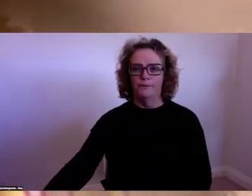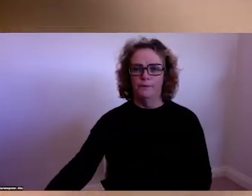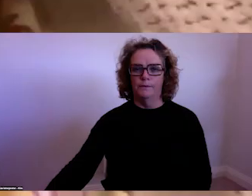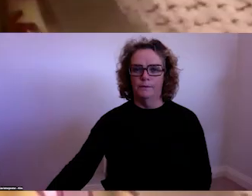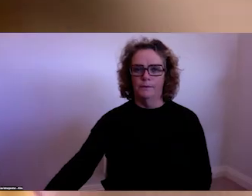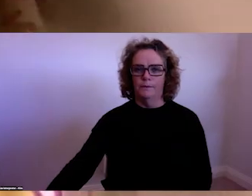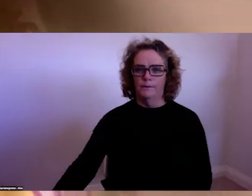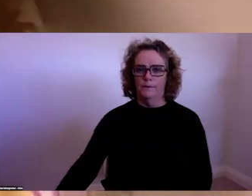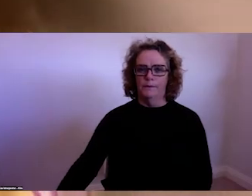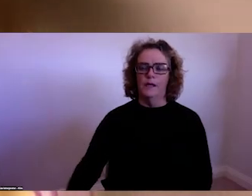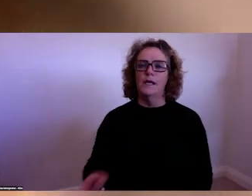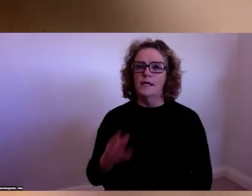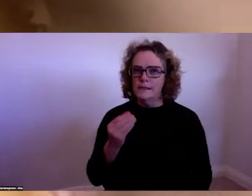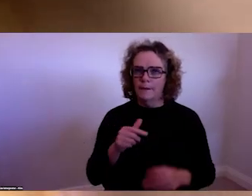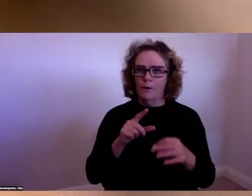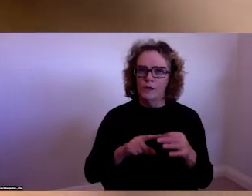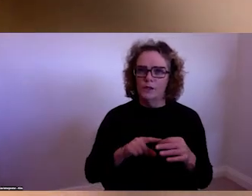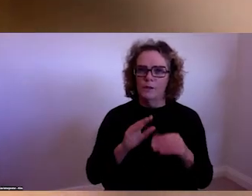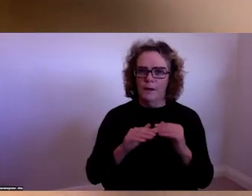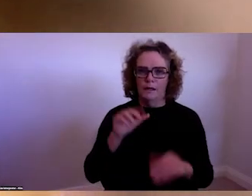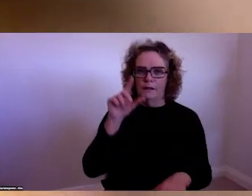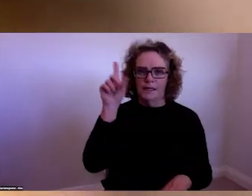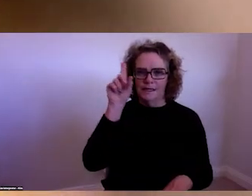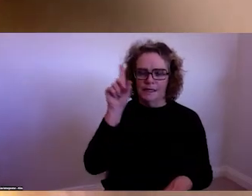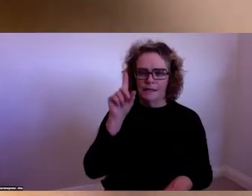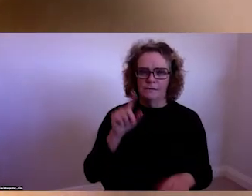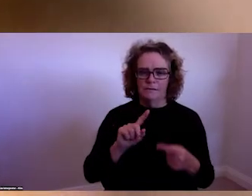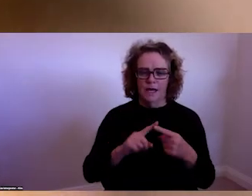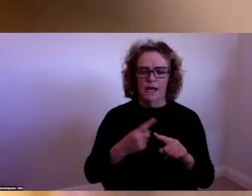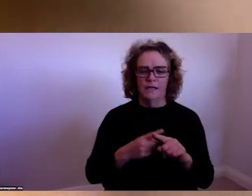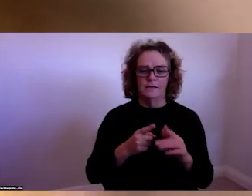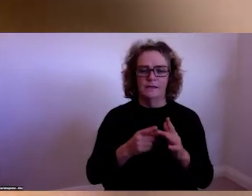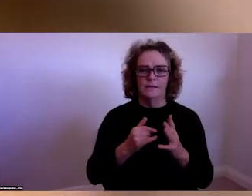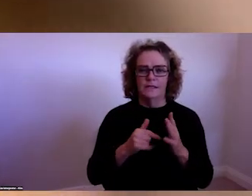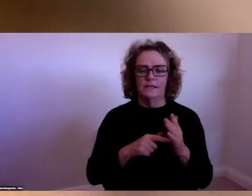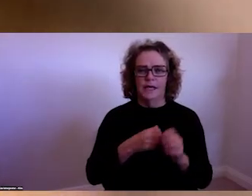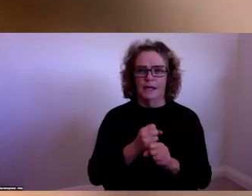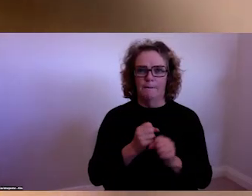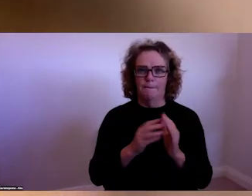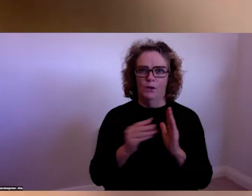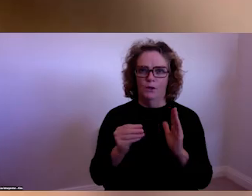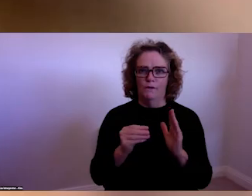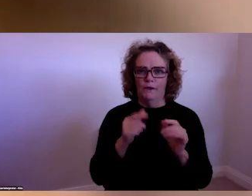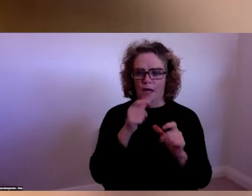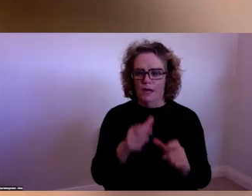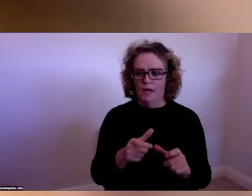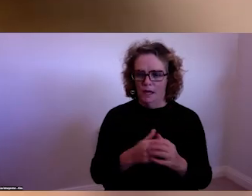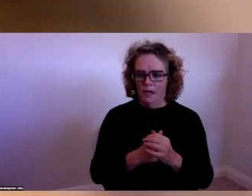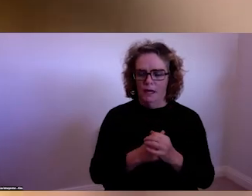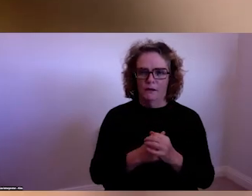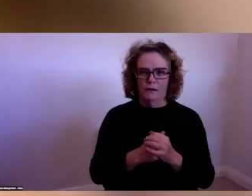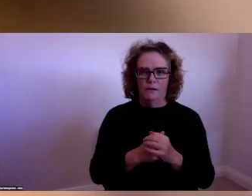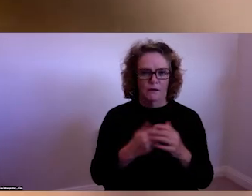We had some questions about existing models of care. Is there an existing model of care anywhere